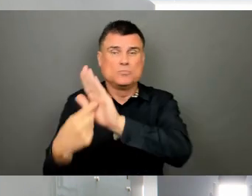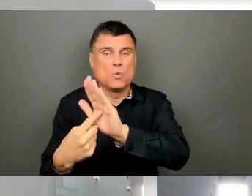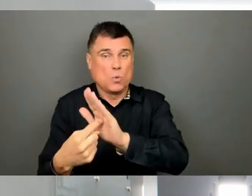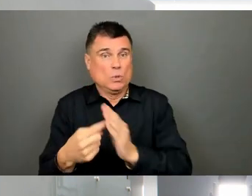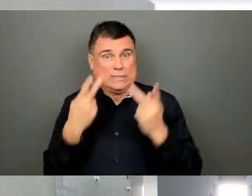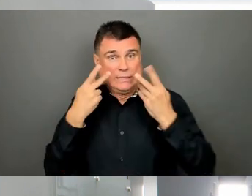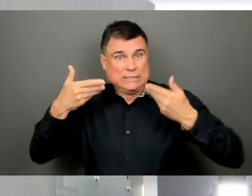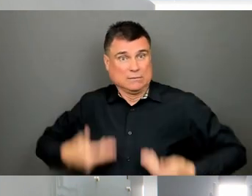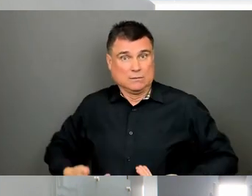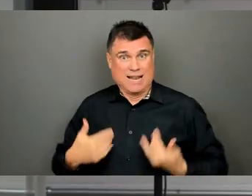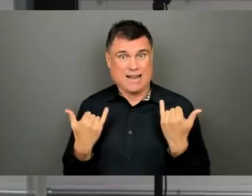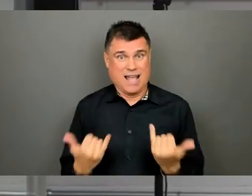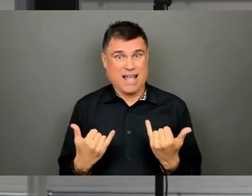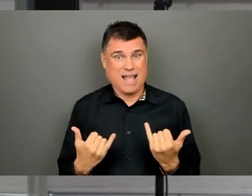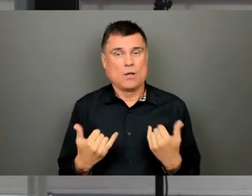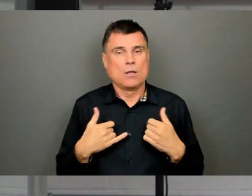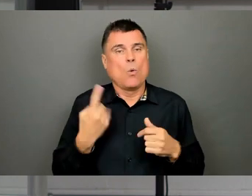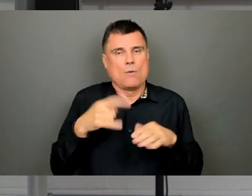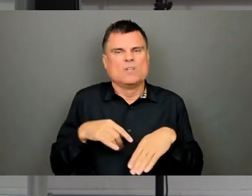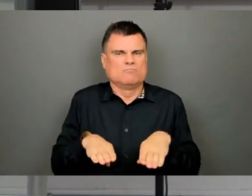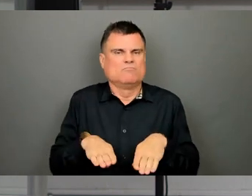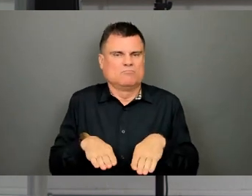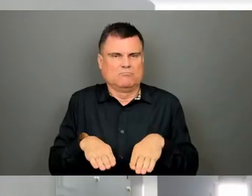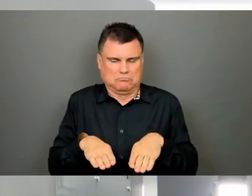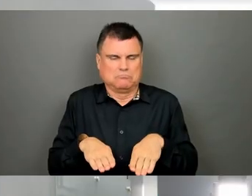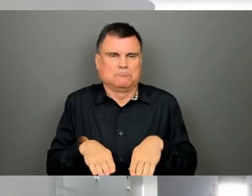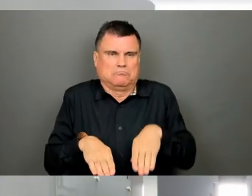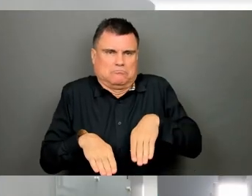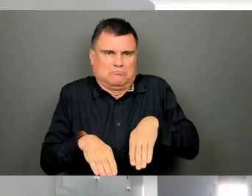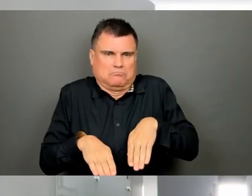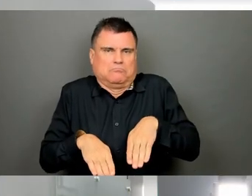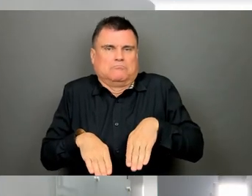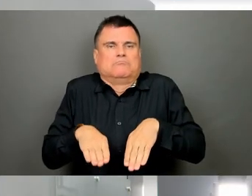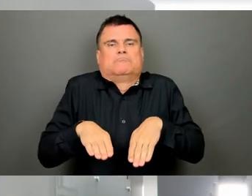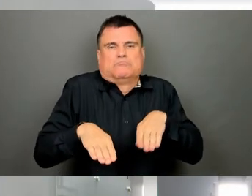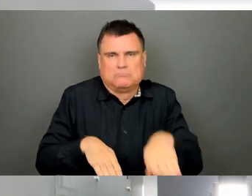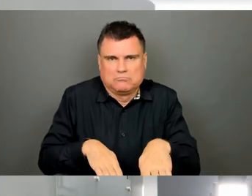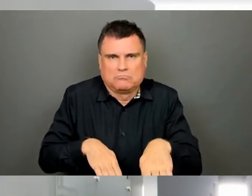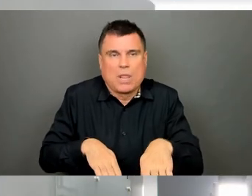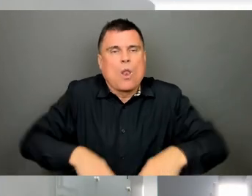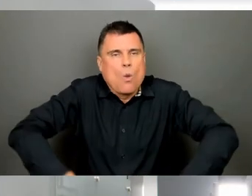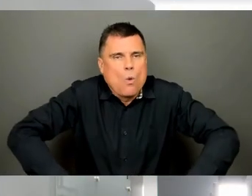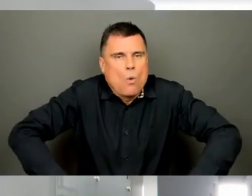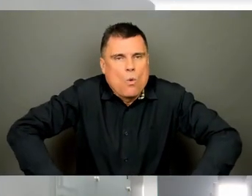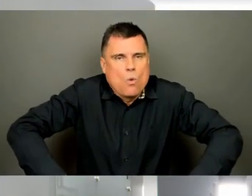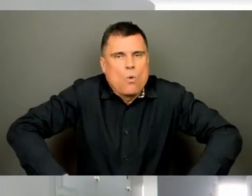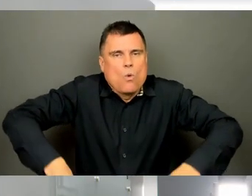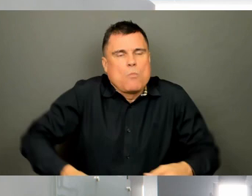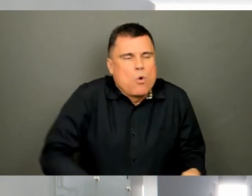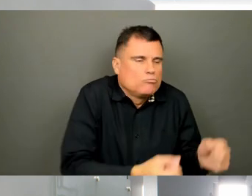this, right, and we're swinging, we're going to have one foot ahead of the other is the way I like to do it. And I'll have loose